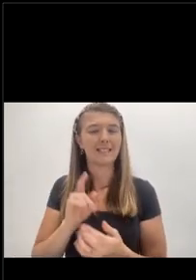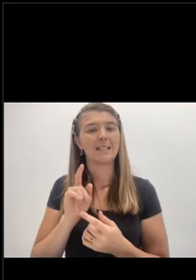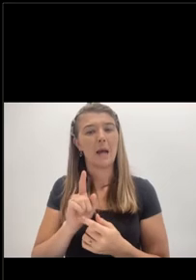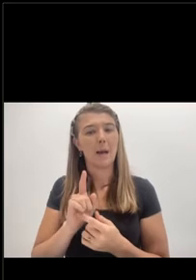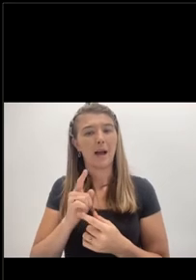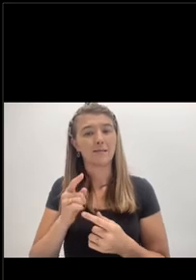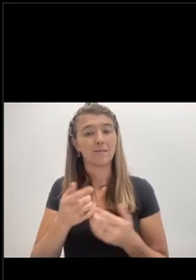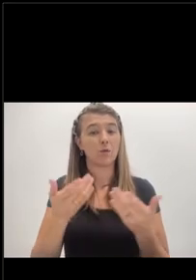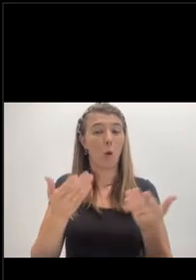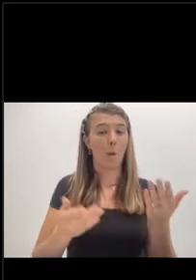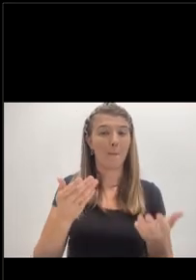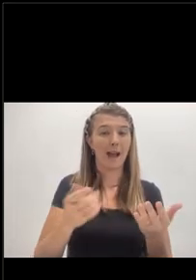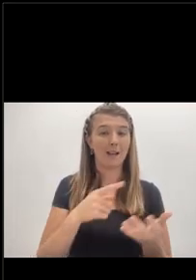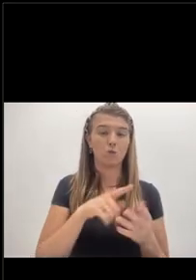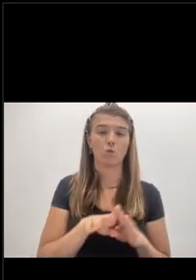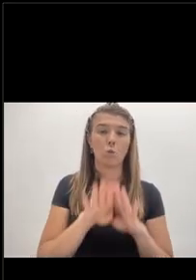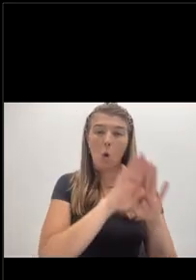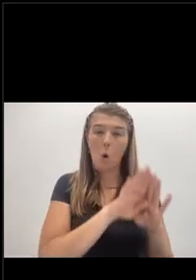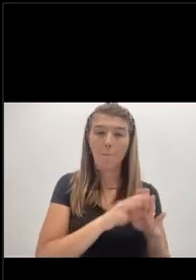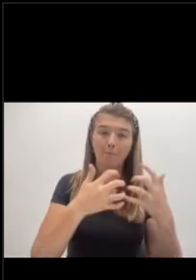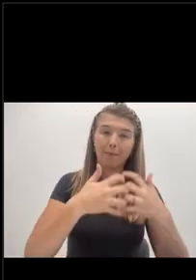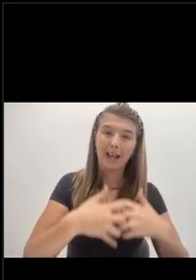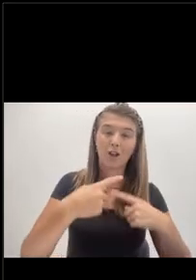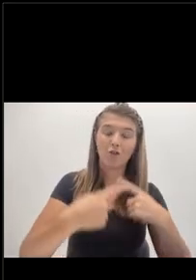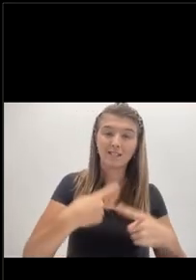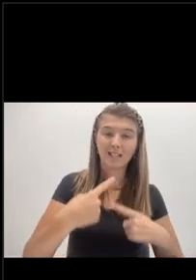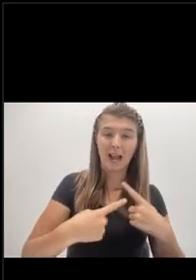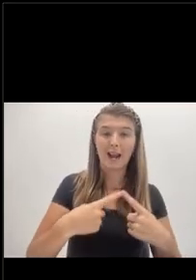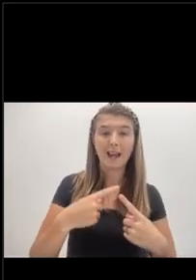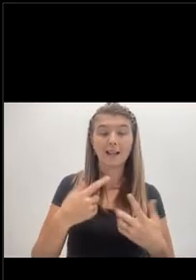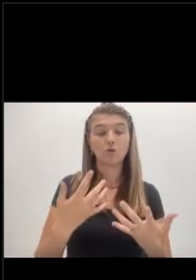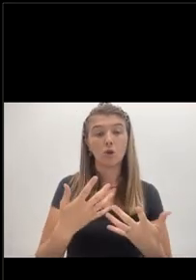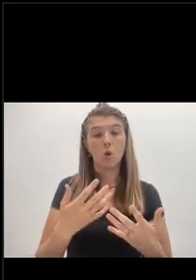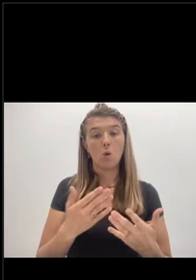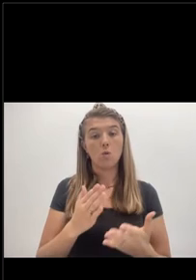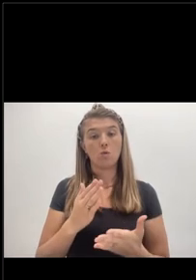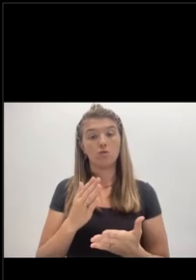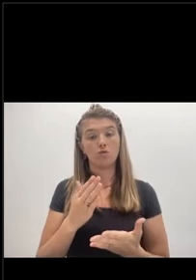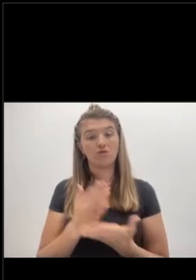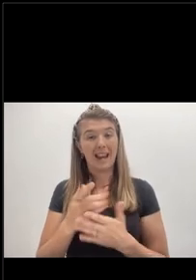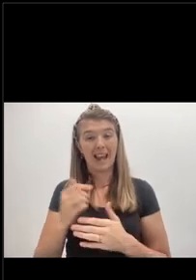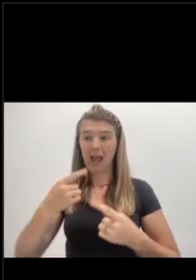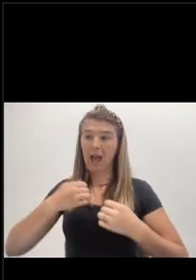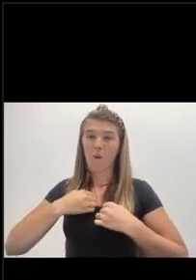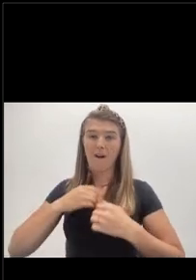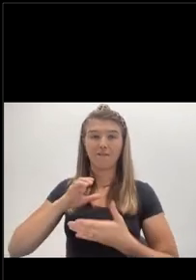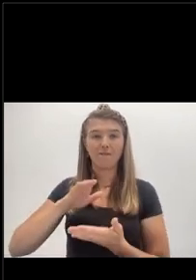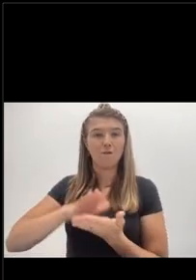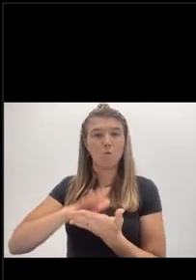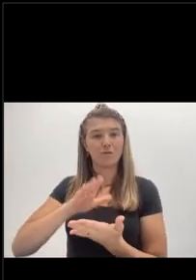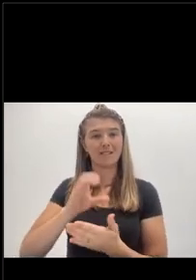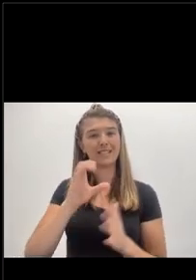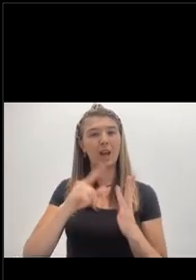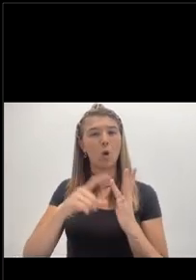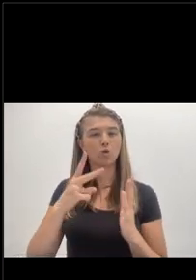to the common mechanical recycling. And this CO2 footprint depends